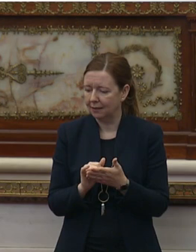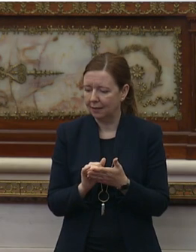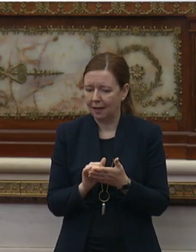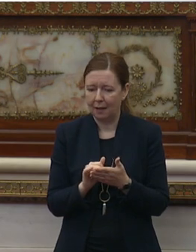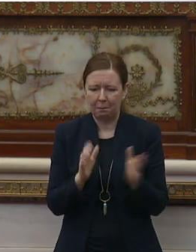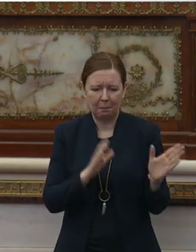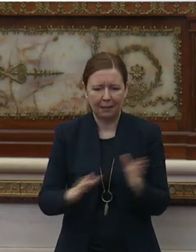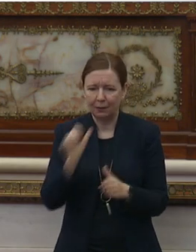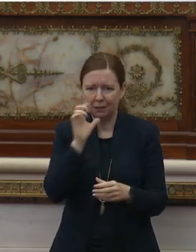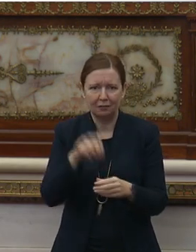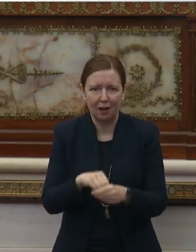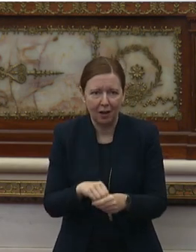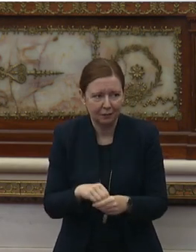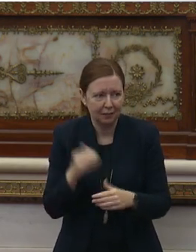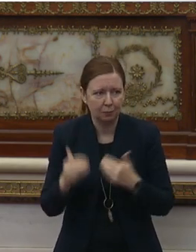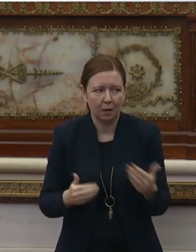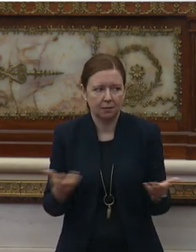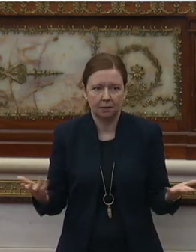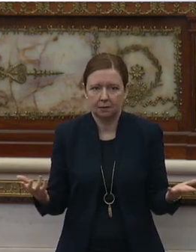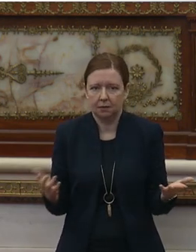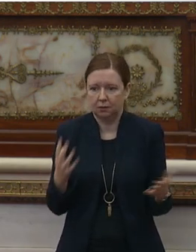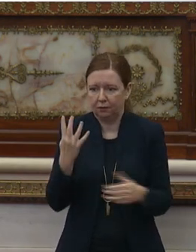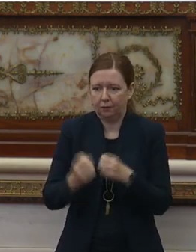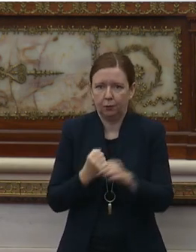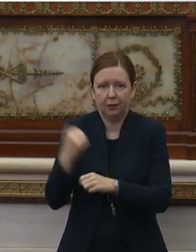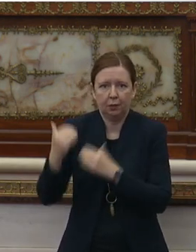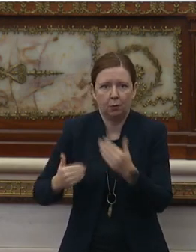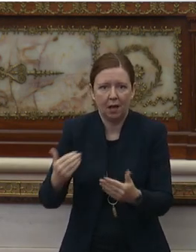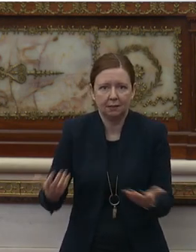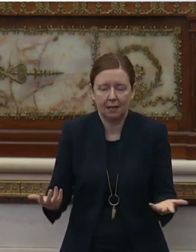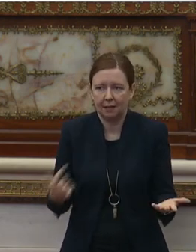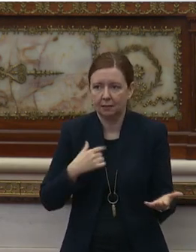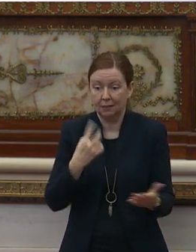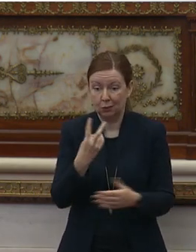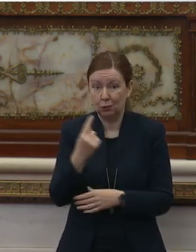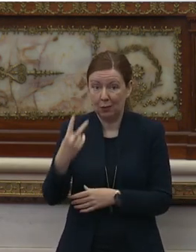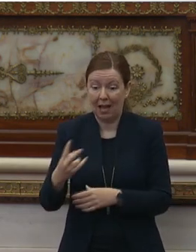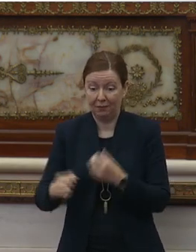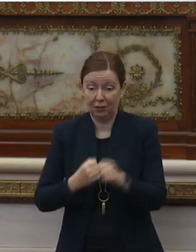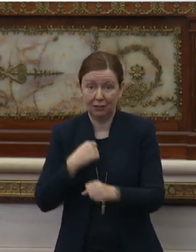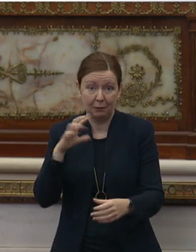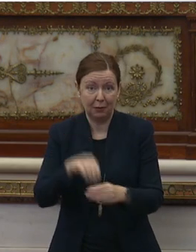in the process. This has been almost a 4-year process, 2.5 years that I've been involved with,